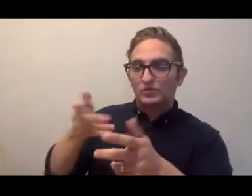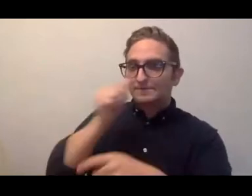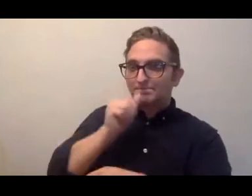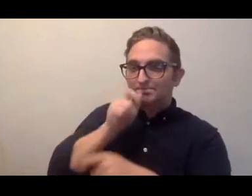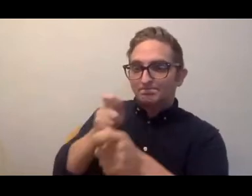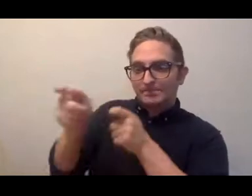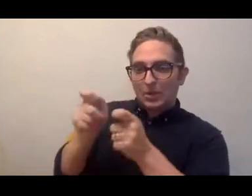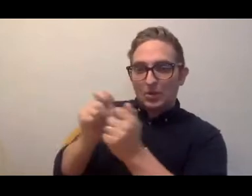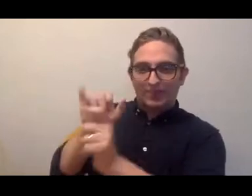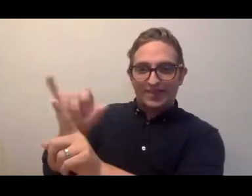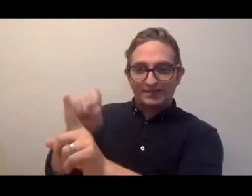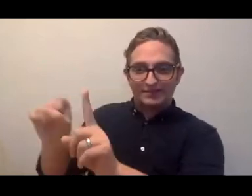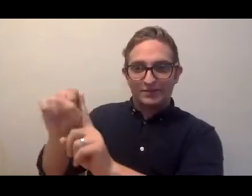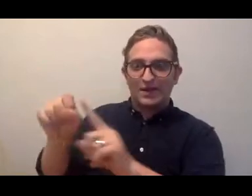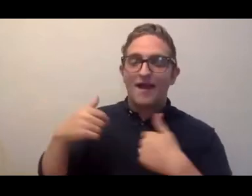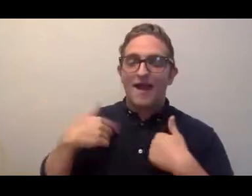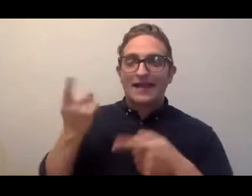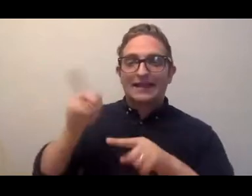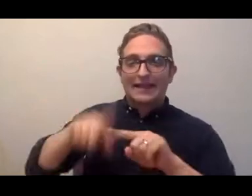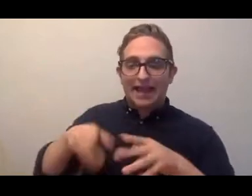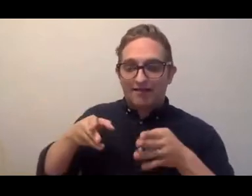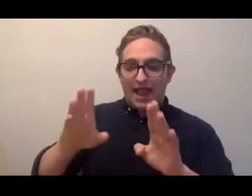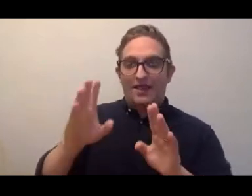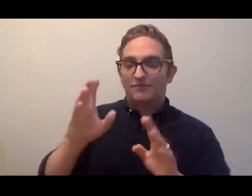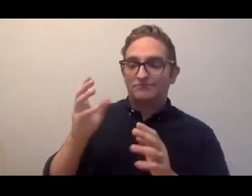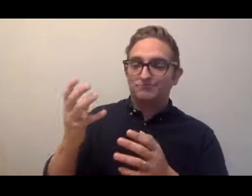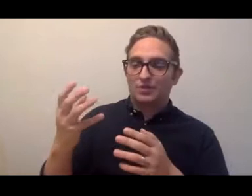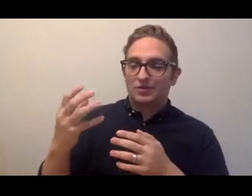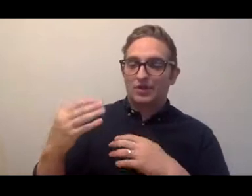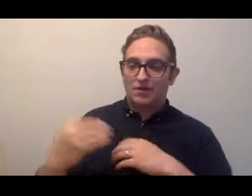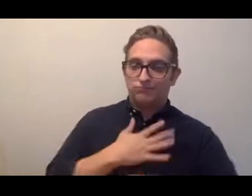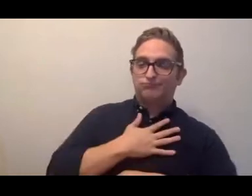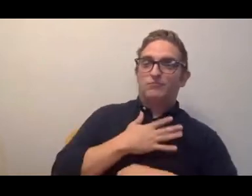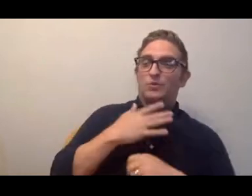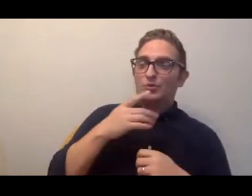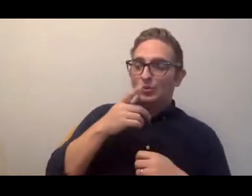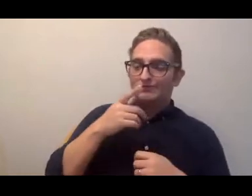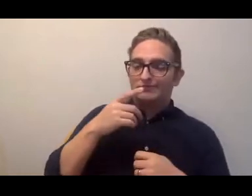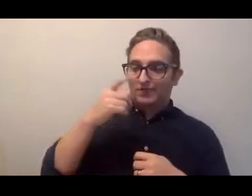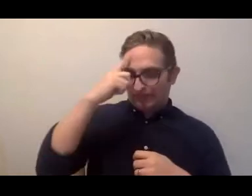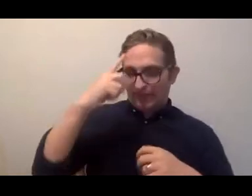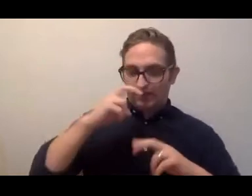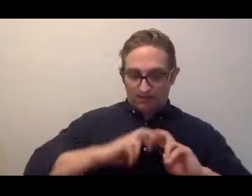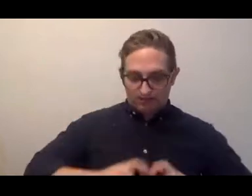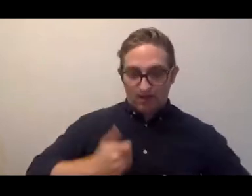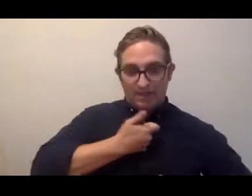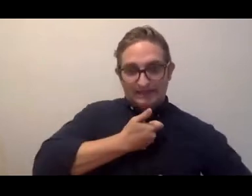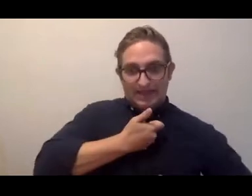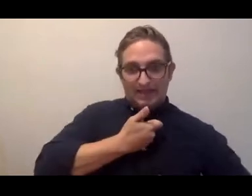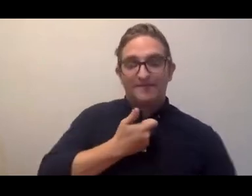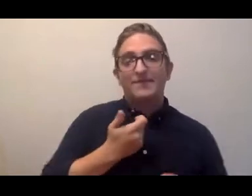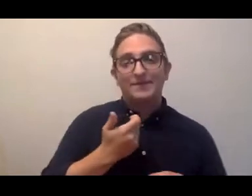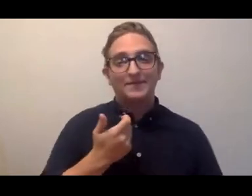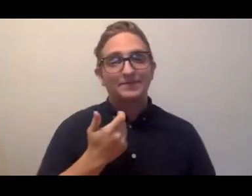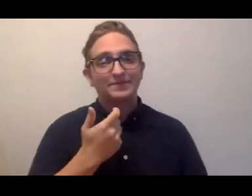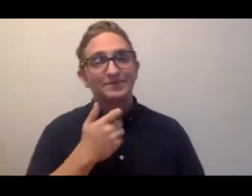try not to let that take that as a reflection of who I am. Yeah. Man, that's